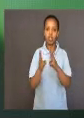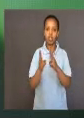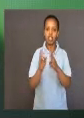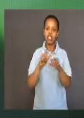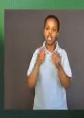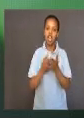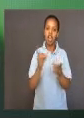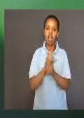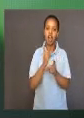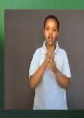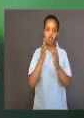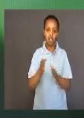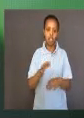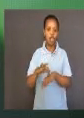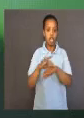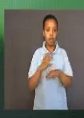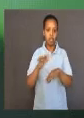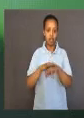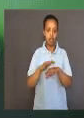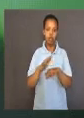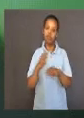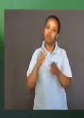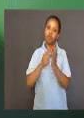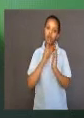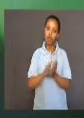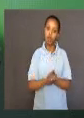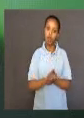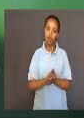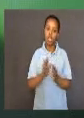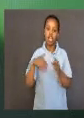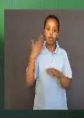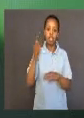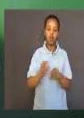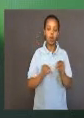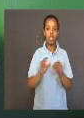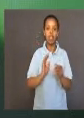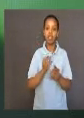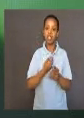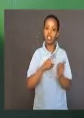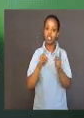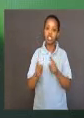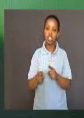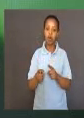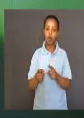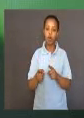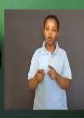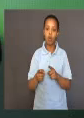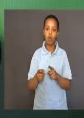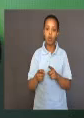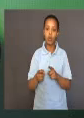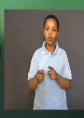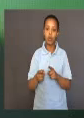creation of the earth. For our next activity, can you name